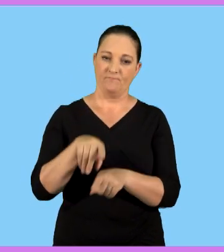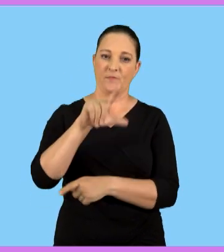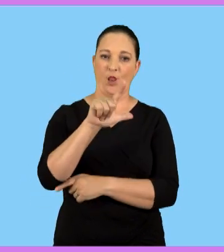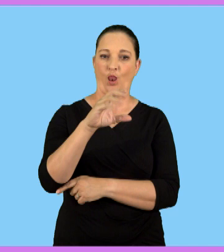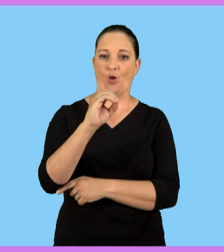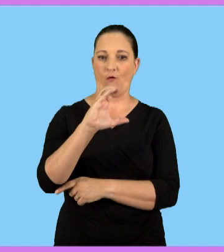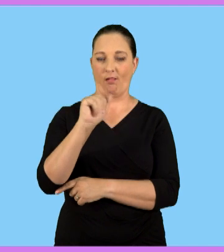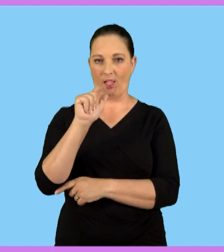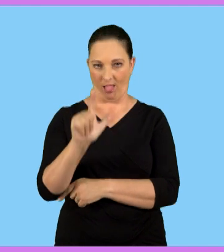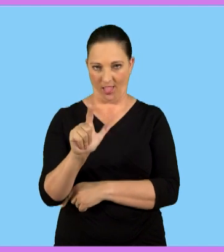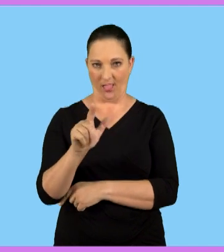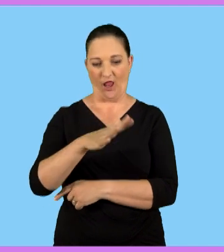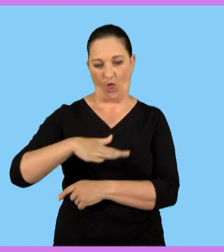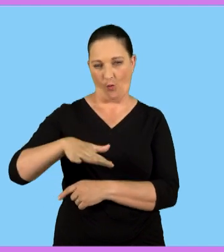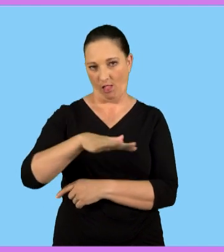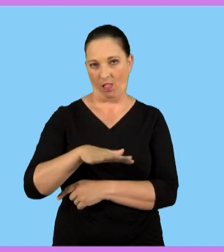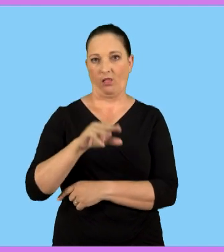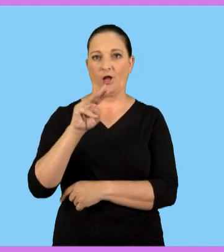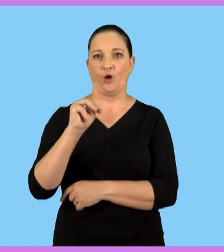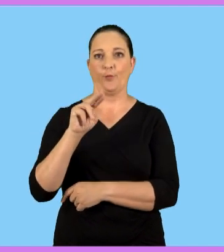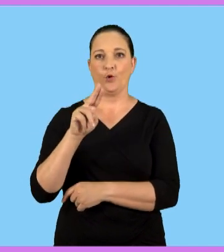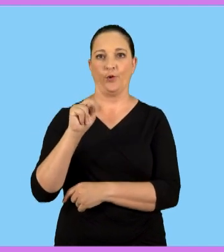local municipality.